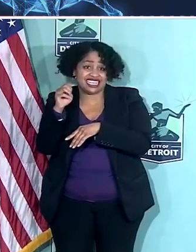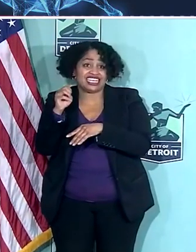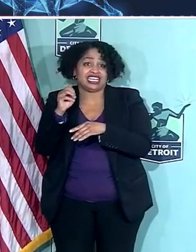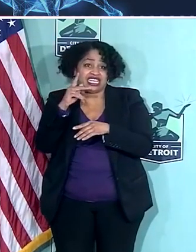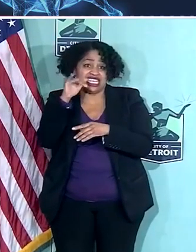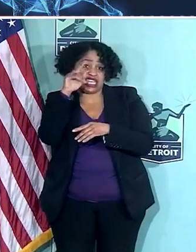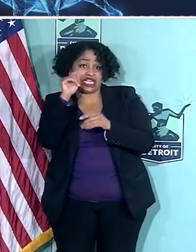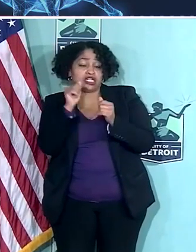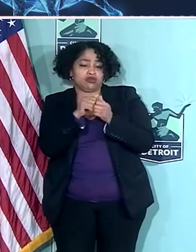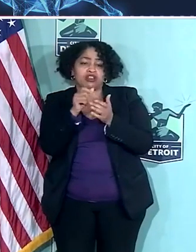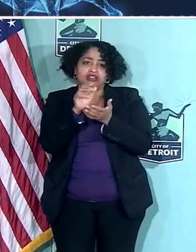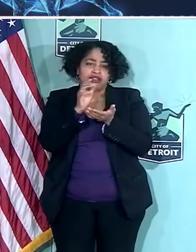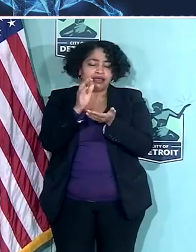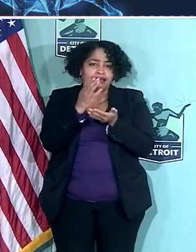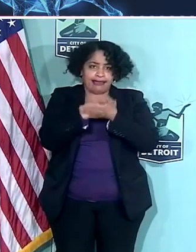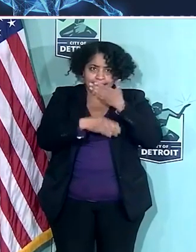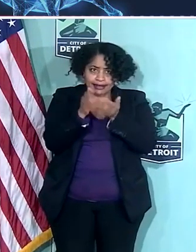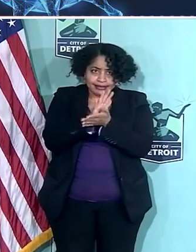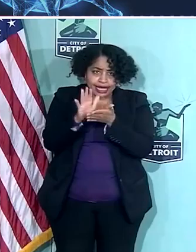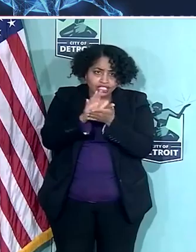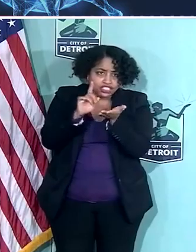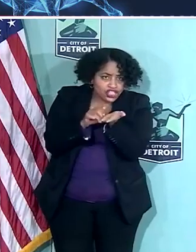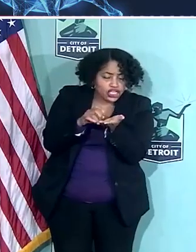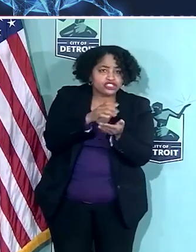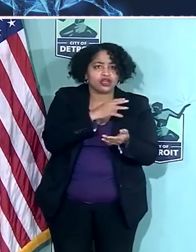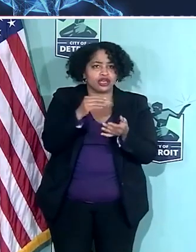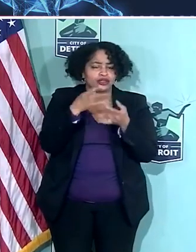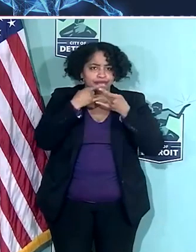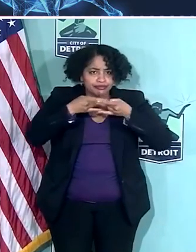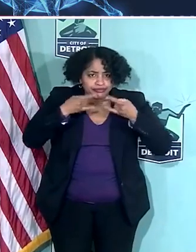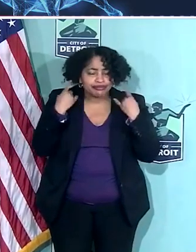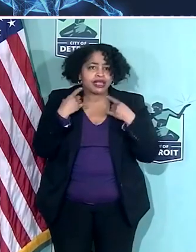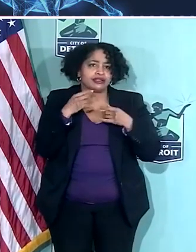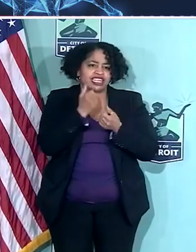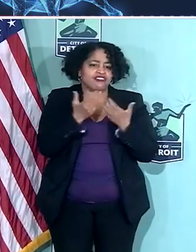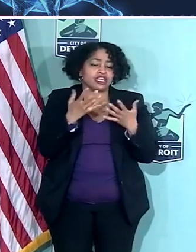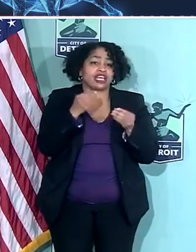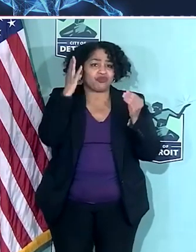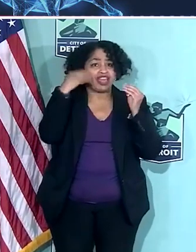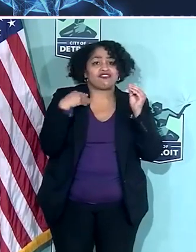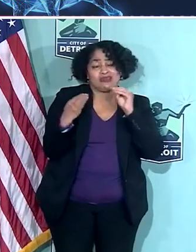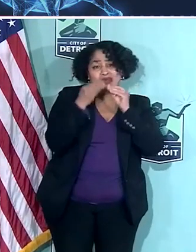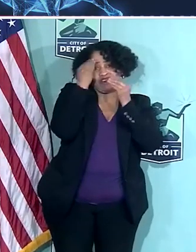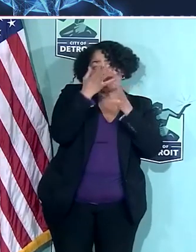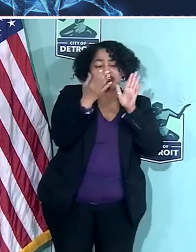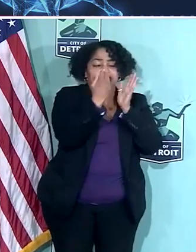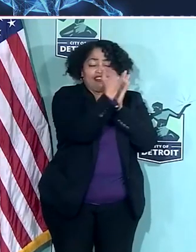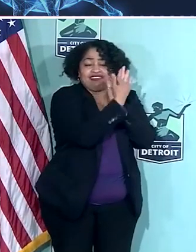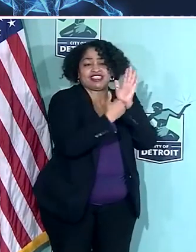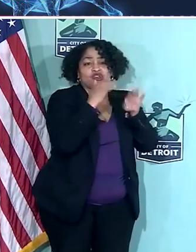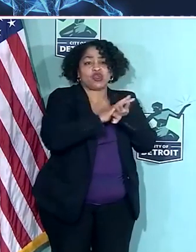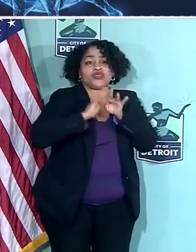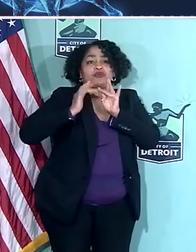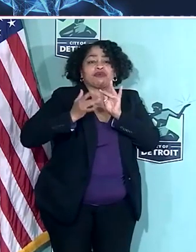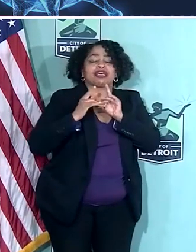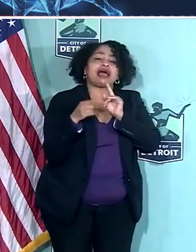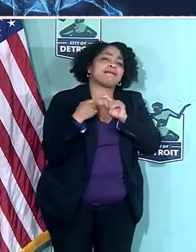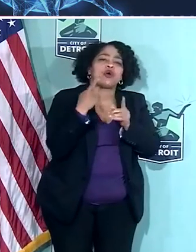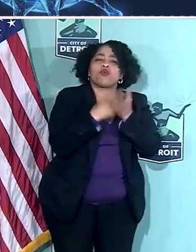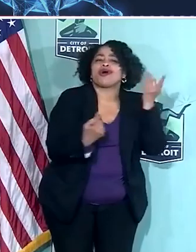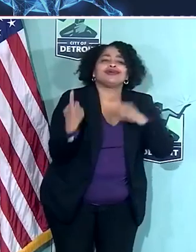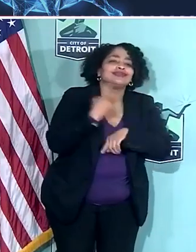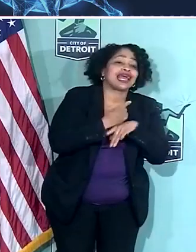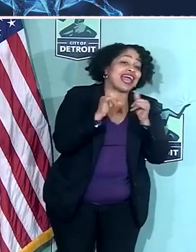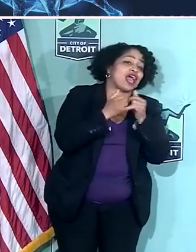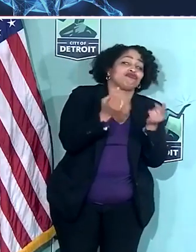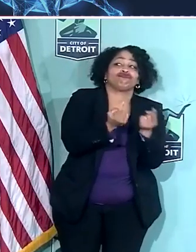sanitizer, and this had been purchased by our foundation. And there will be more information on the website regarding the days and how to go